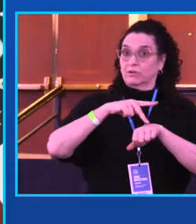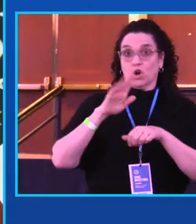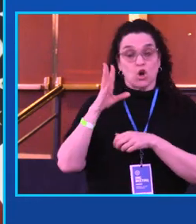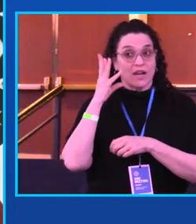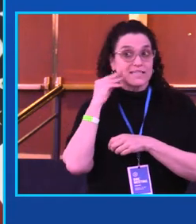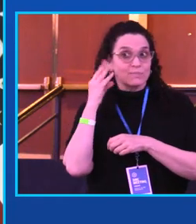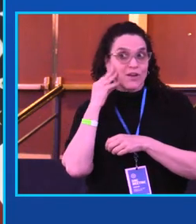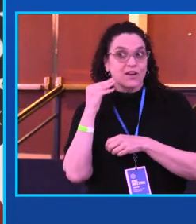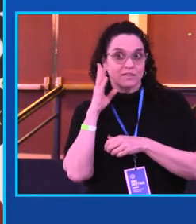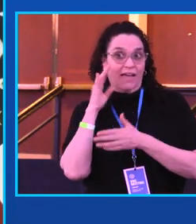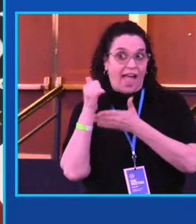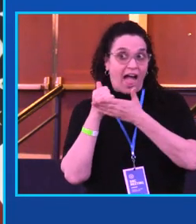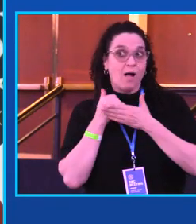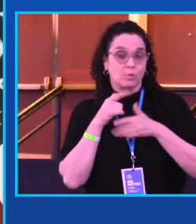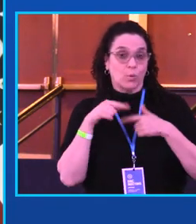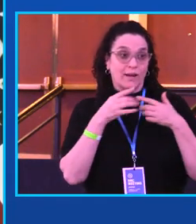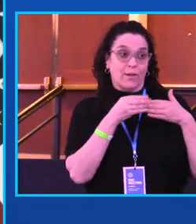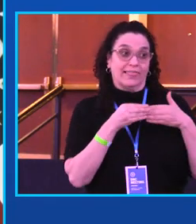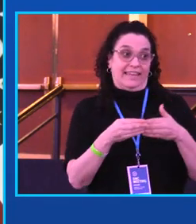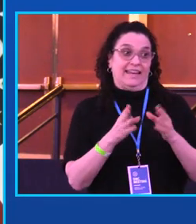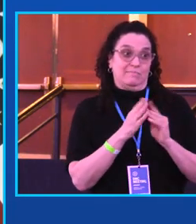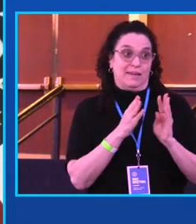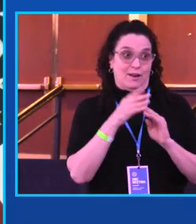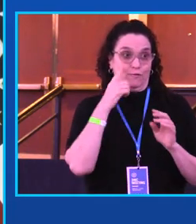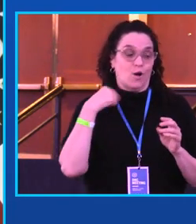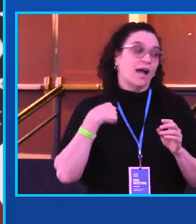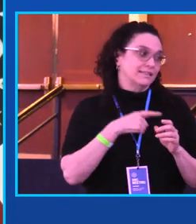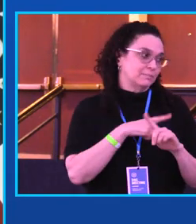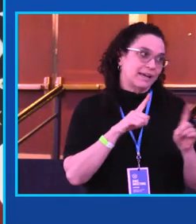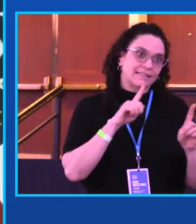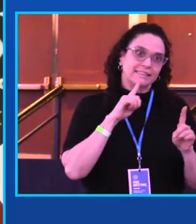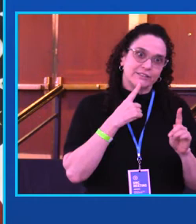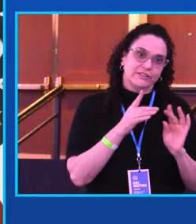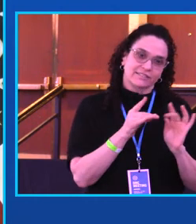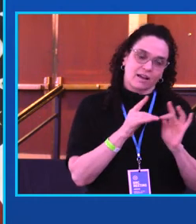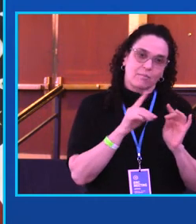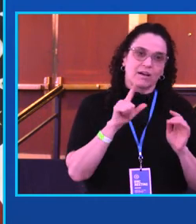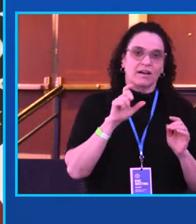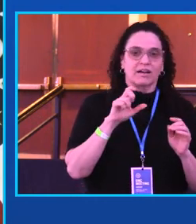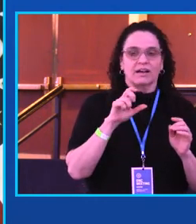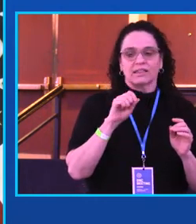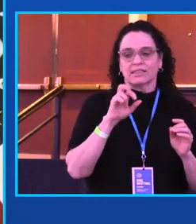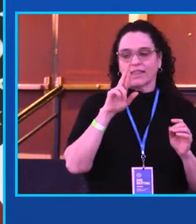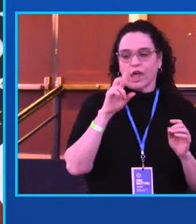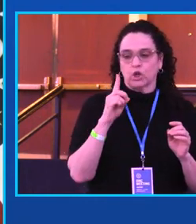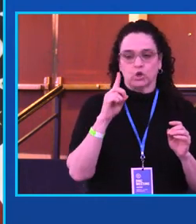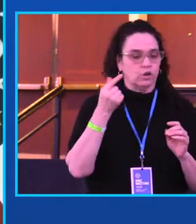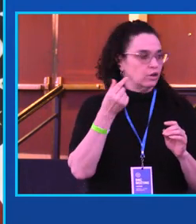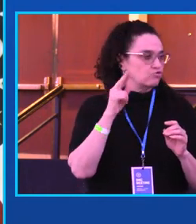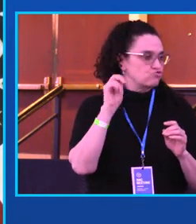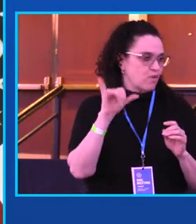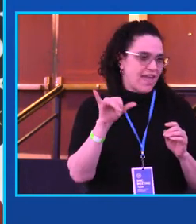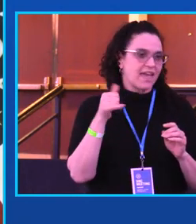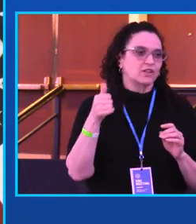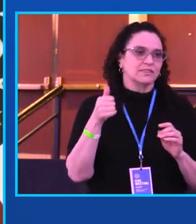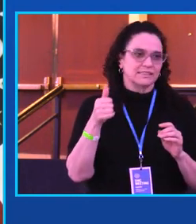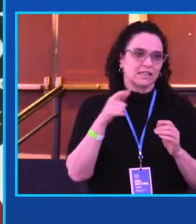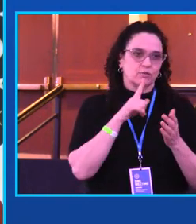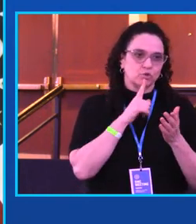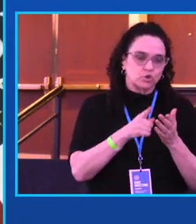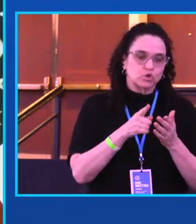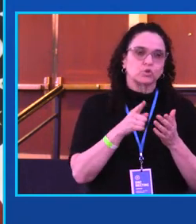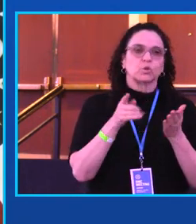in meetings like this. But in all seriousness, Linda Gray is a true public servant. She made a